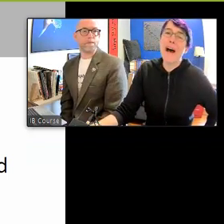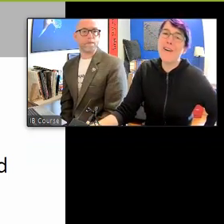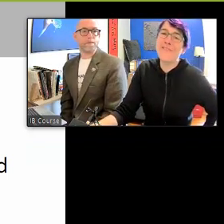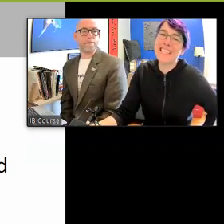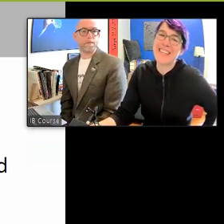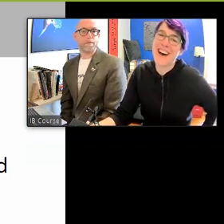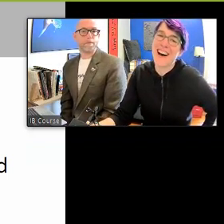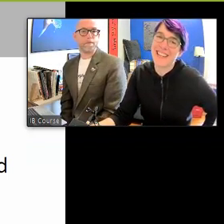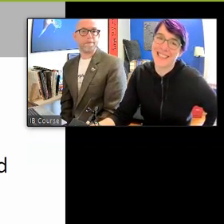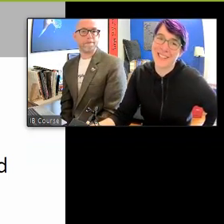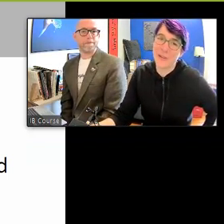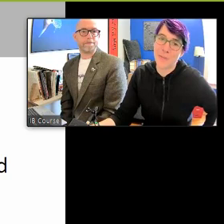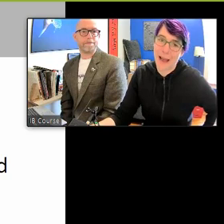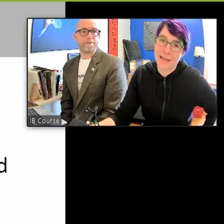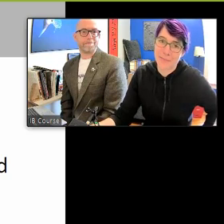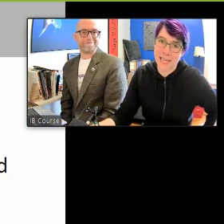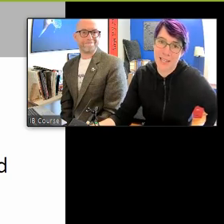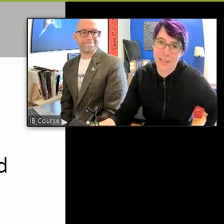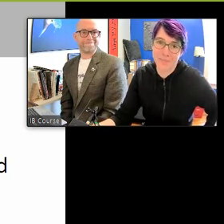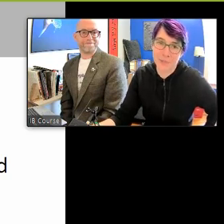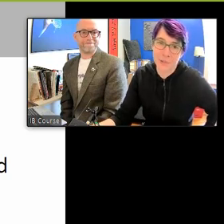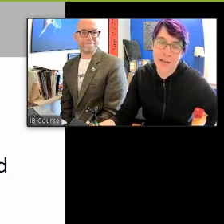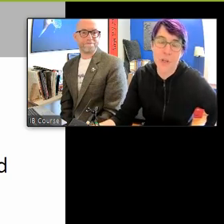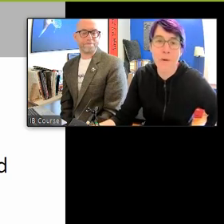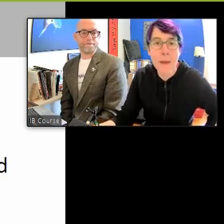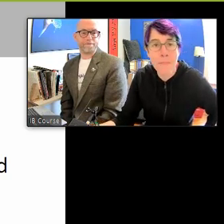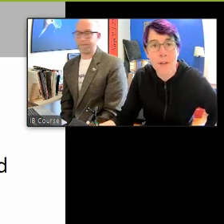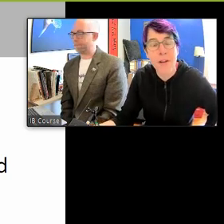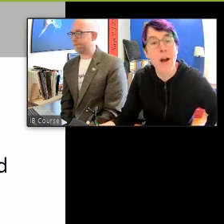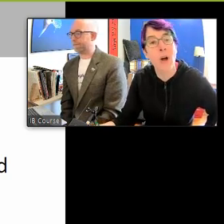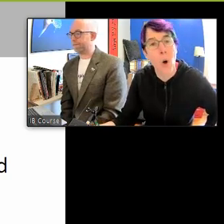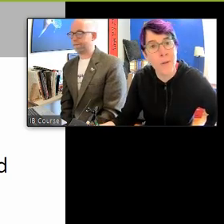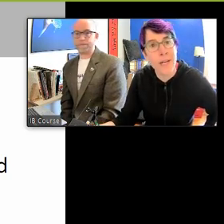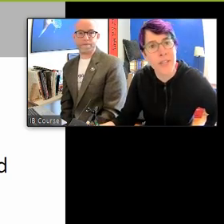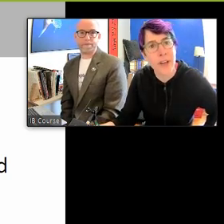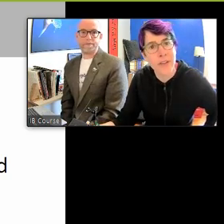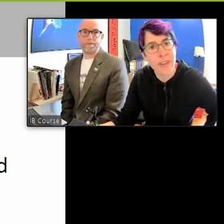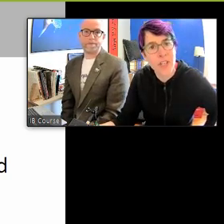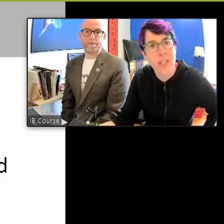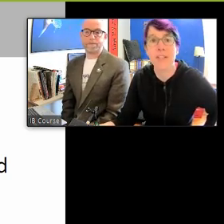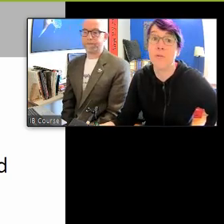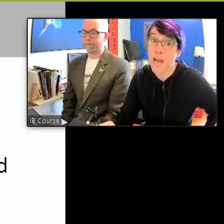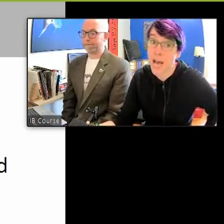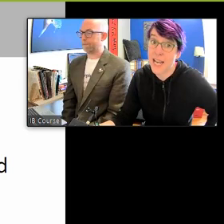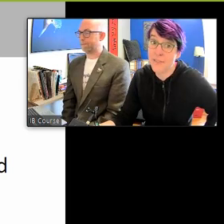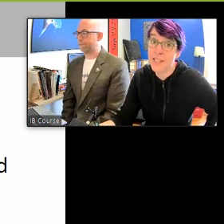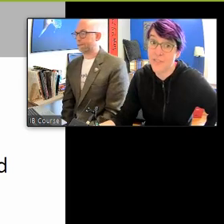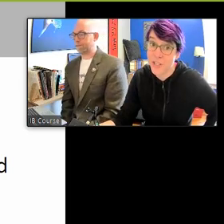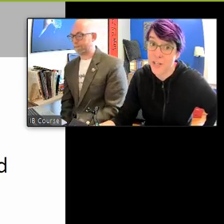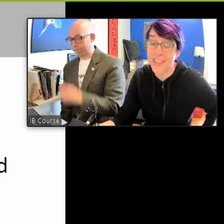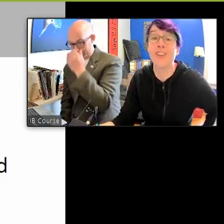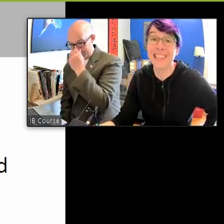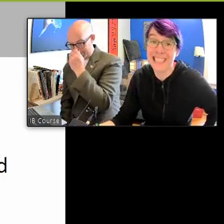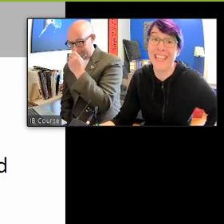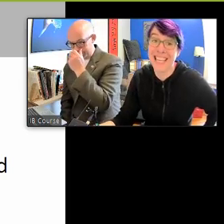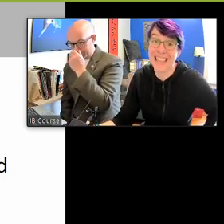What about if it's not this super adaptation? Right? So remember, there are a whole bunch of other fish that do not have this